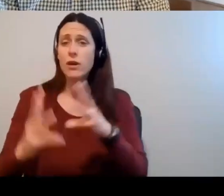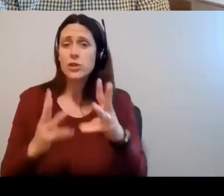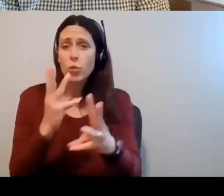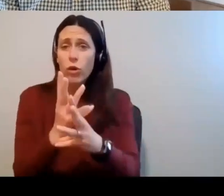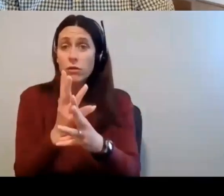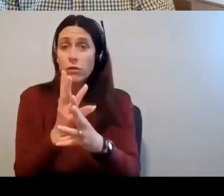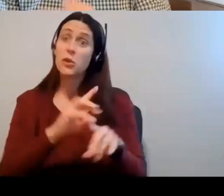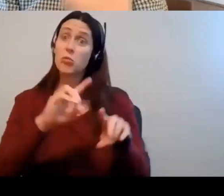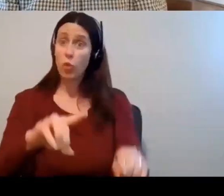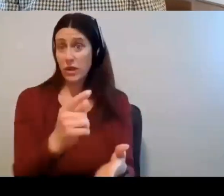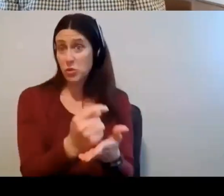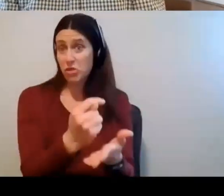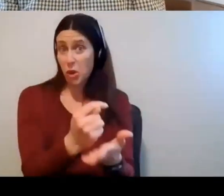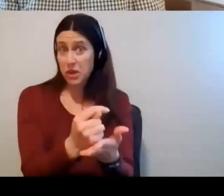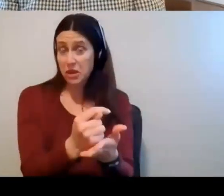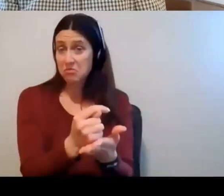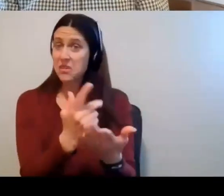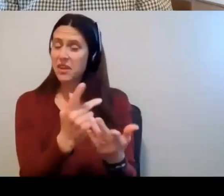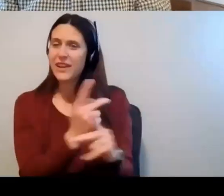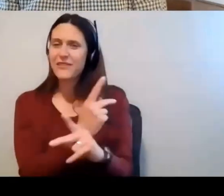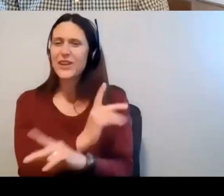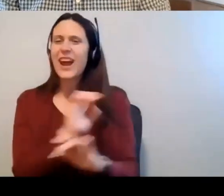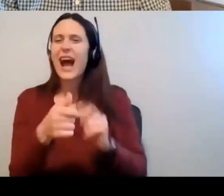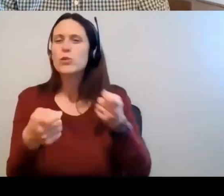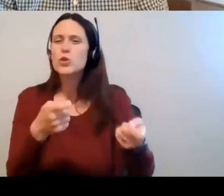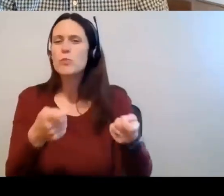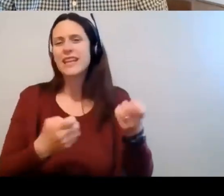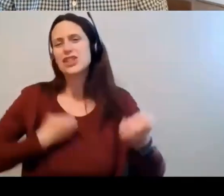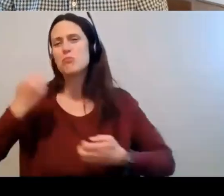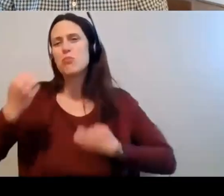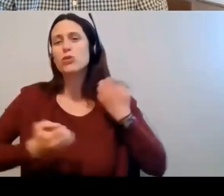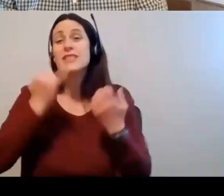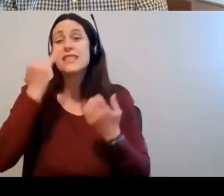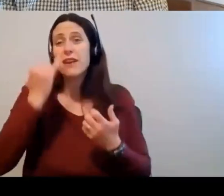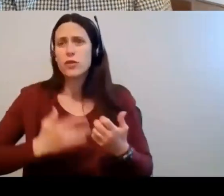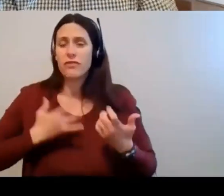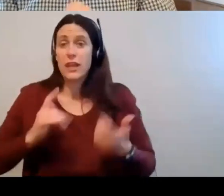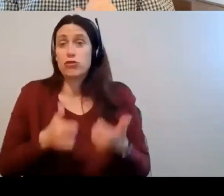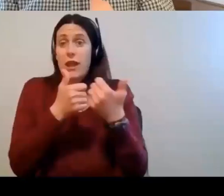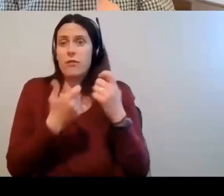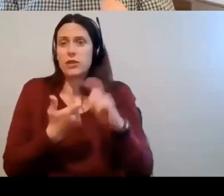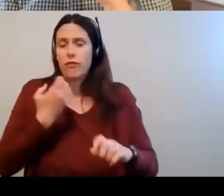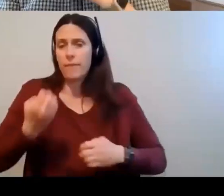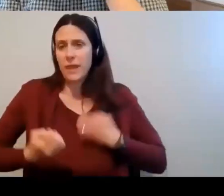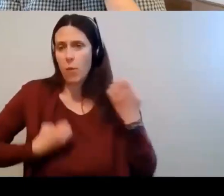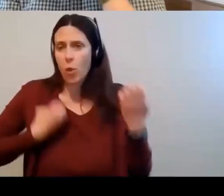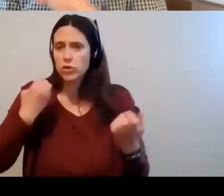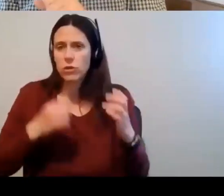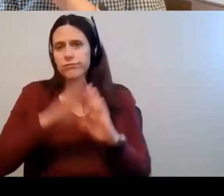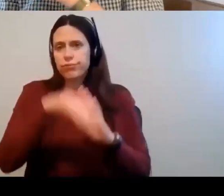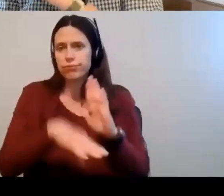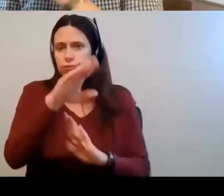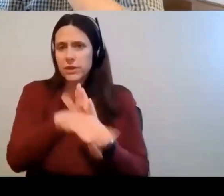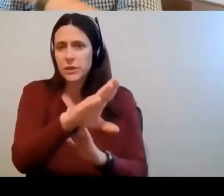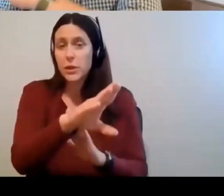going to therapy, figuring out how to manage those emotions if they're feeling challenging for you. Some of the skills we're going to